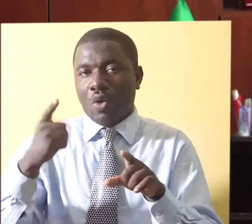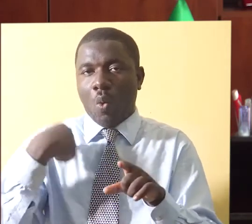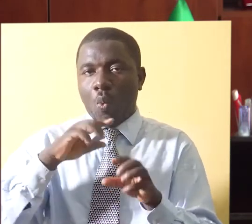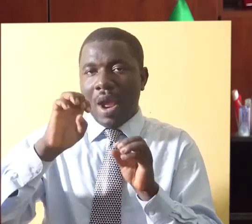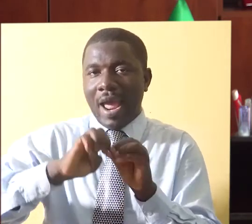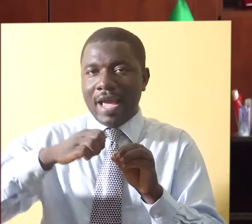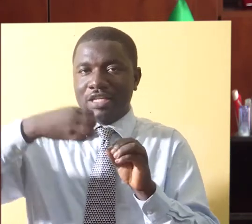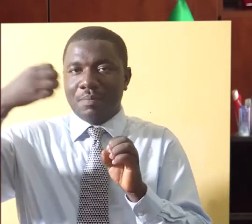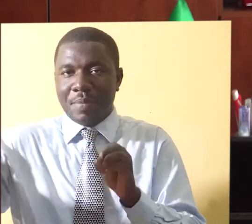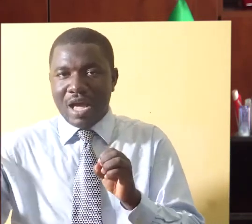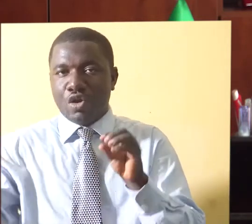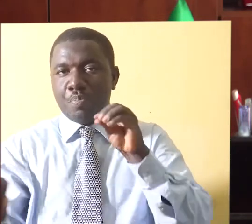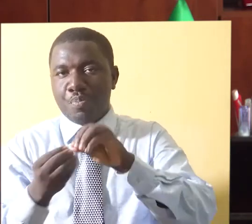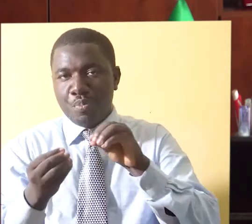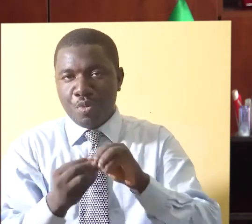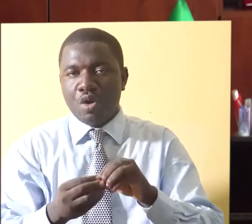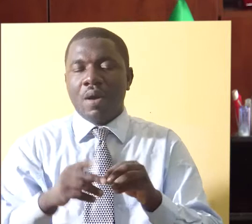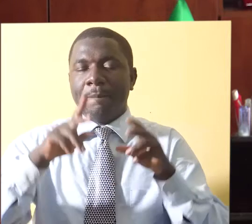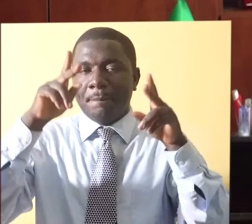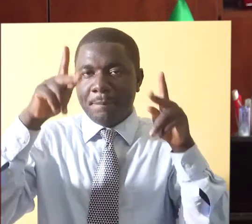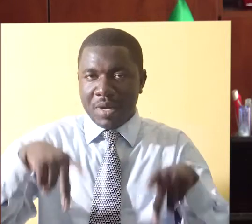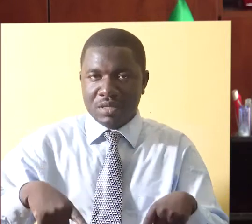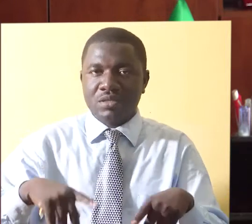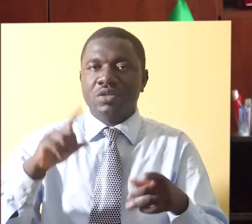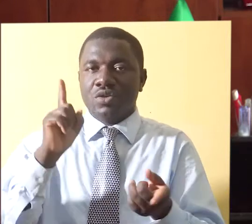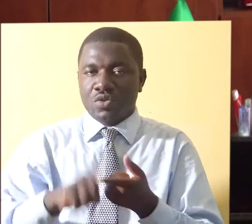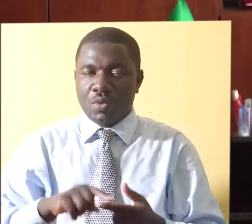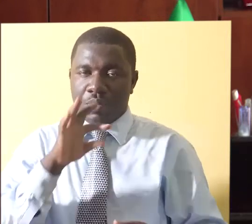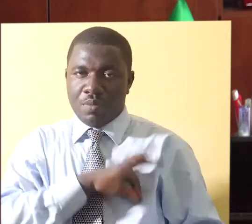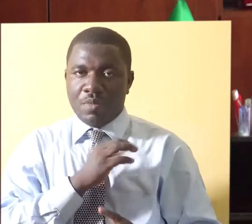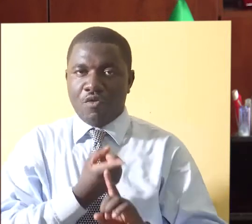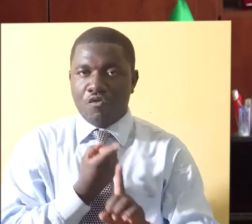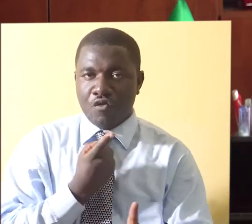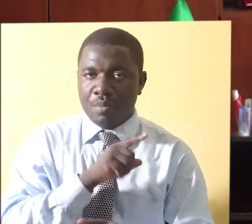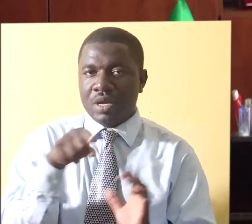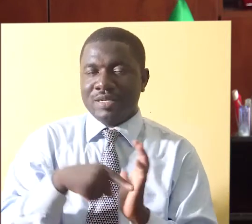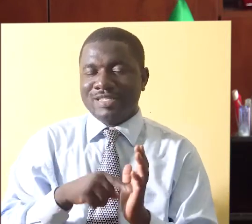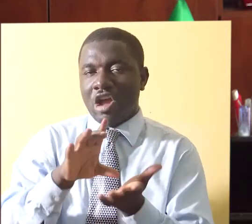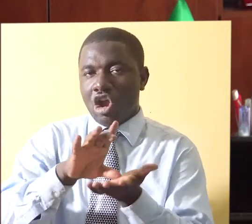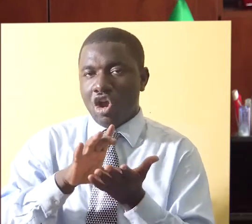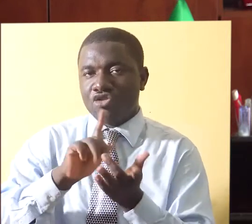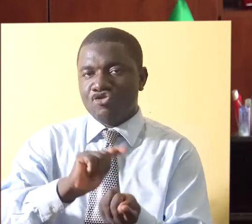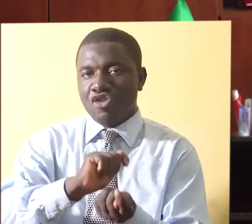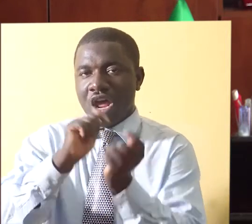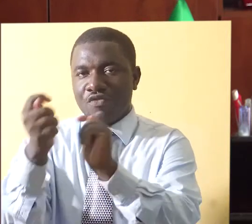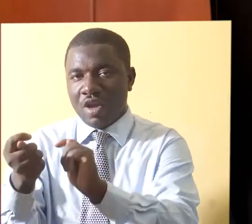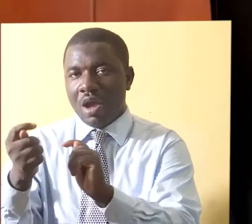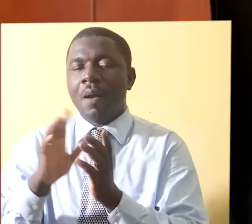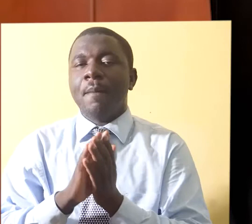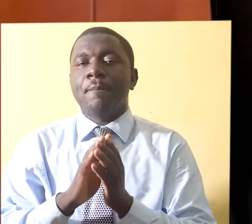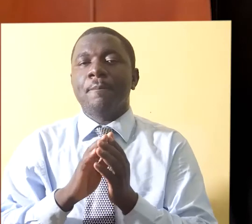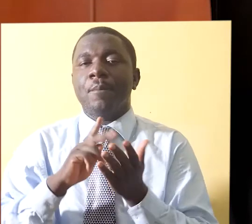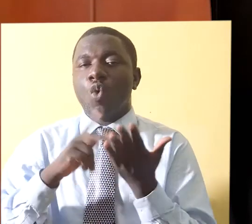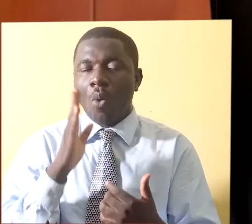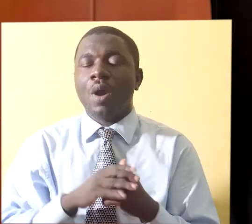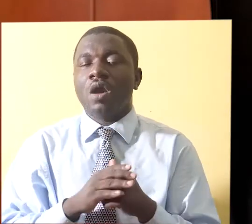the register to immediately capture more households to benefit from the cash transfer program. We